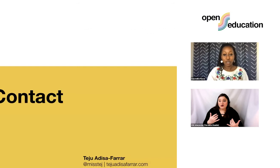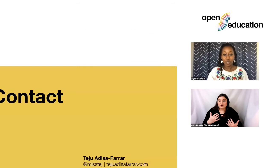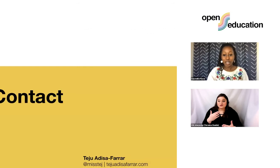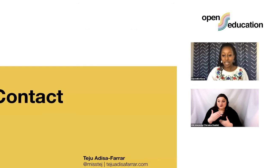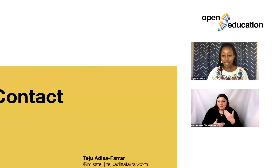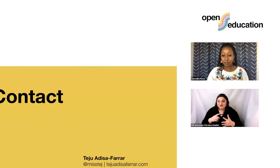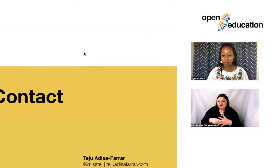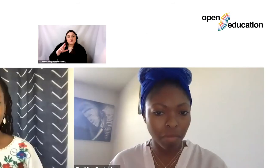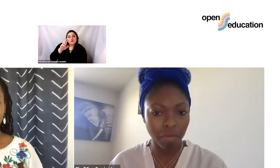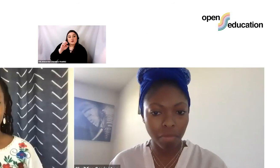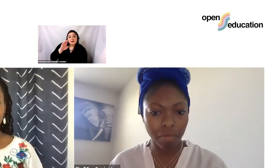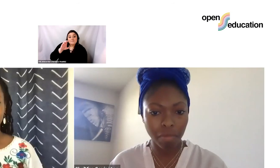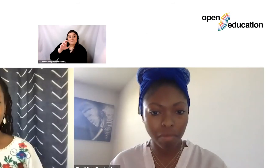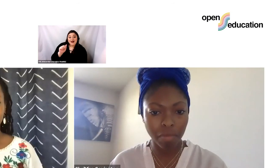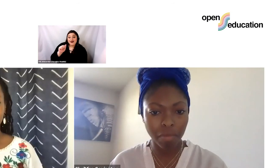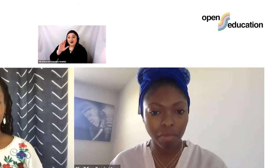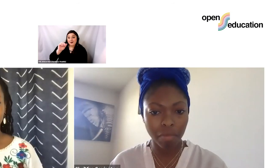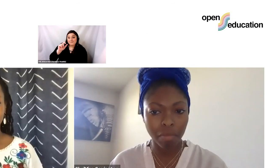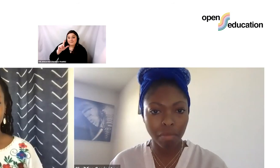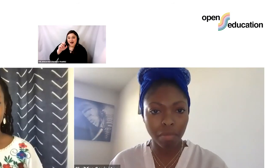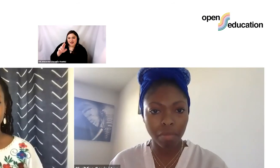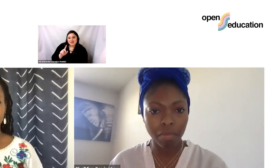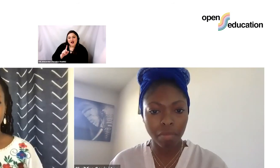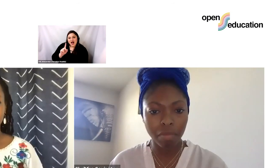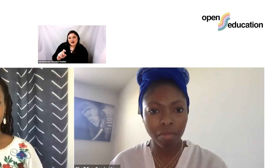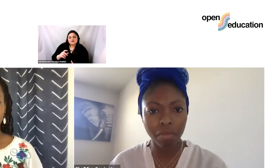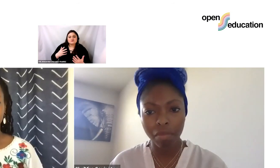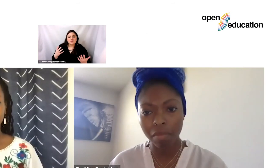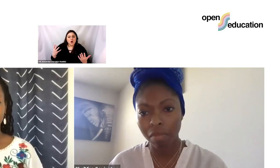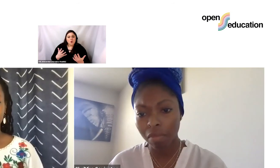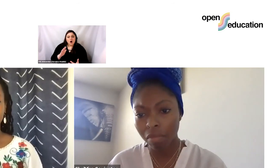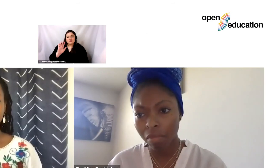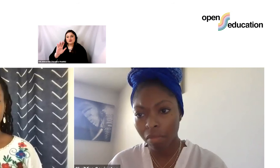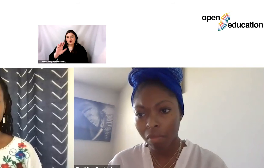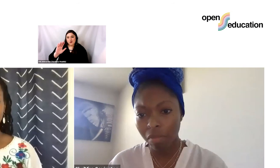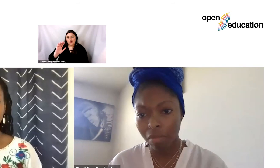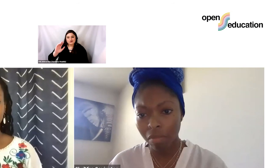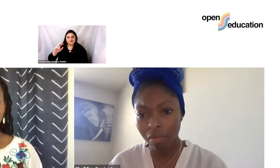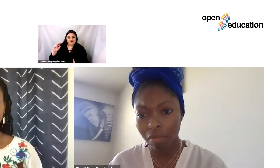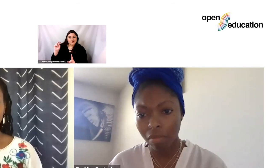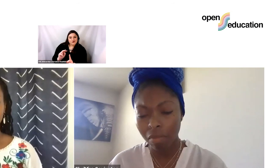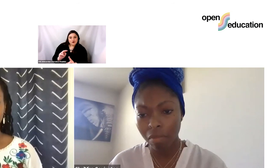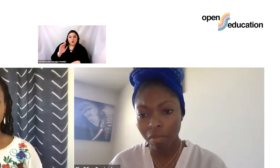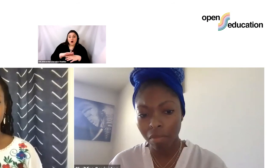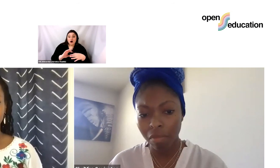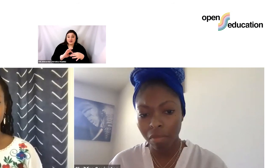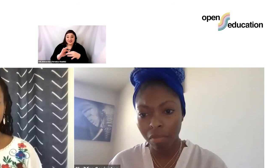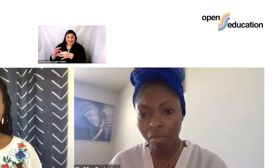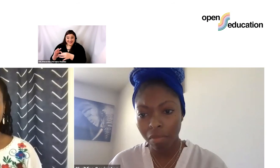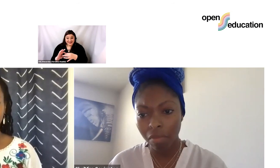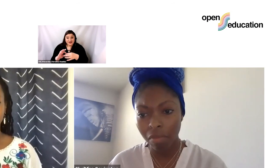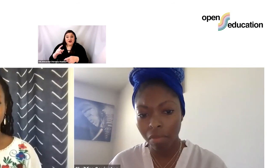the Q&A. Rebecca Ballard wants to know, what is your take on the linkage, if any,